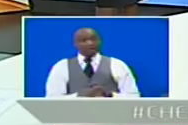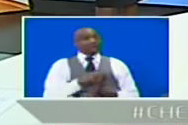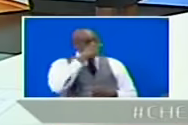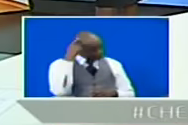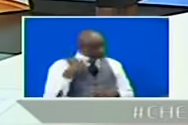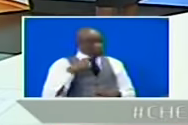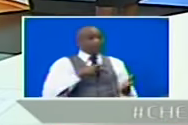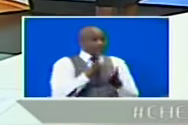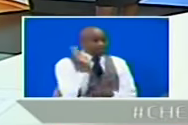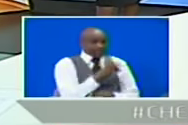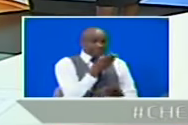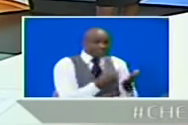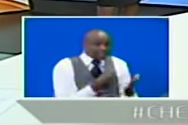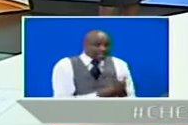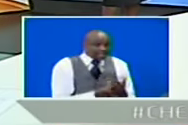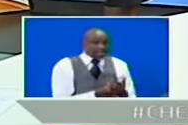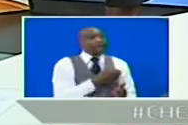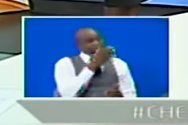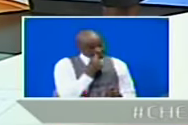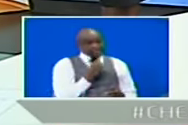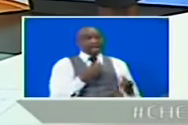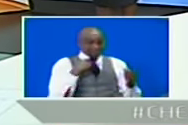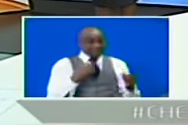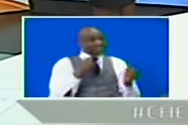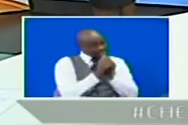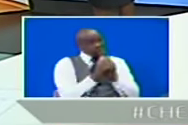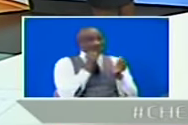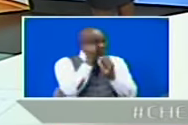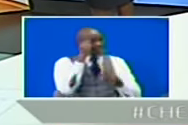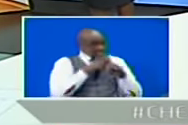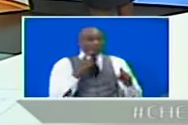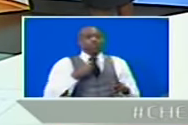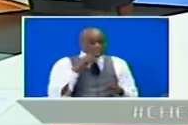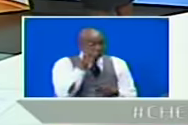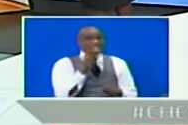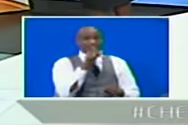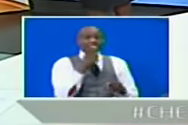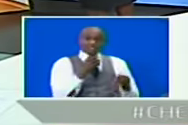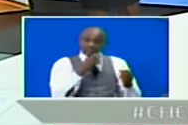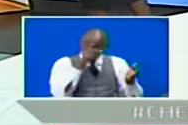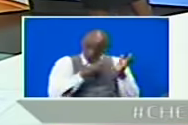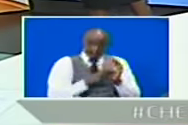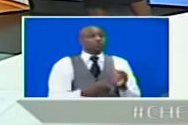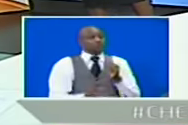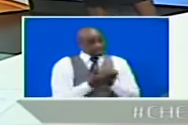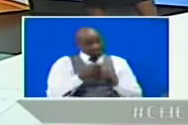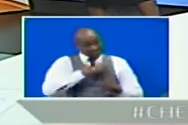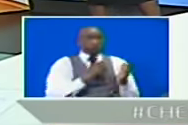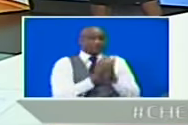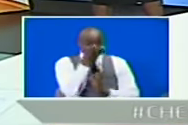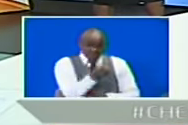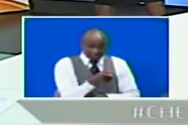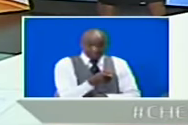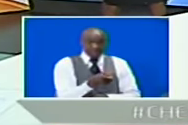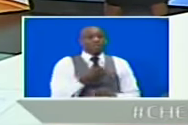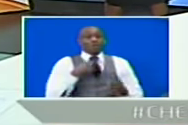for this money, then yes. it's supposed to give us value over the next 10, 15, 20, 30 years. Yes. Because that's what development is. Yes. So it would make sense